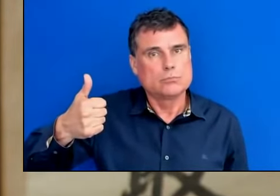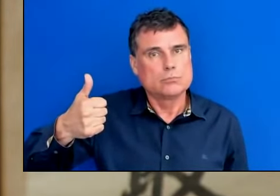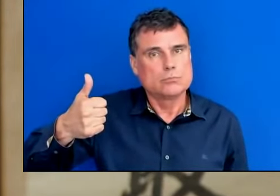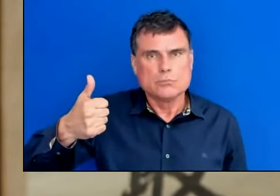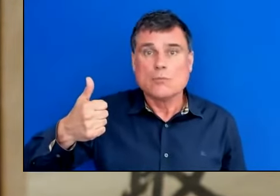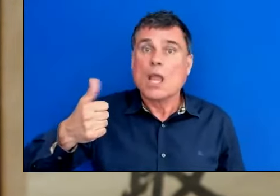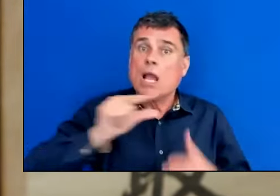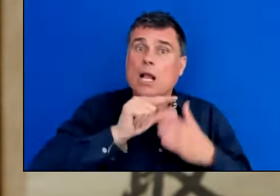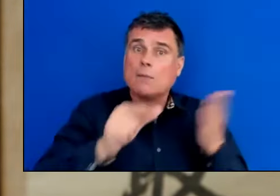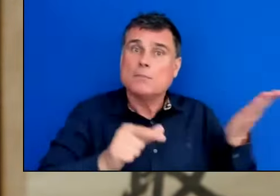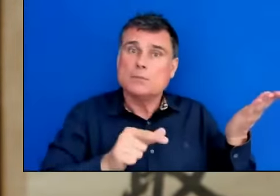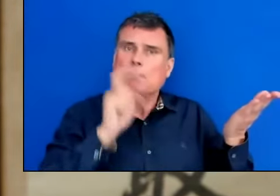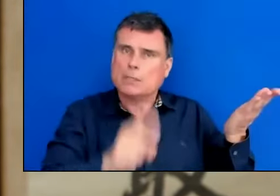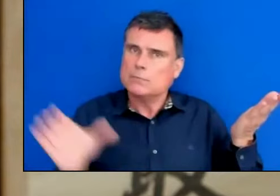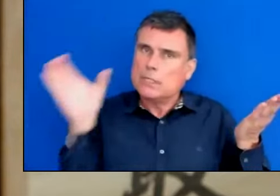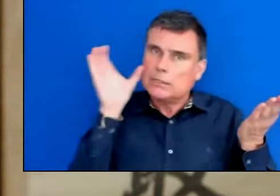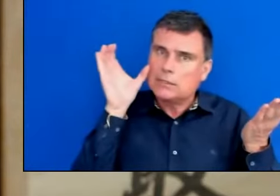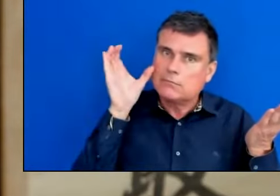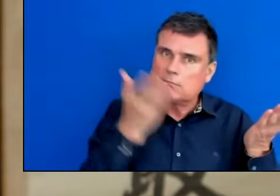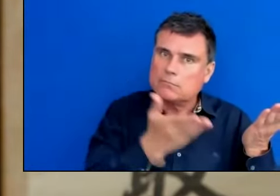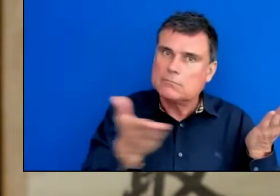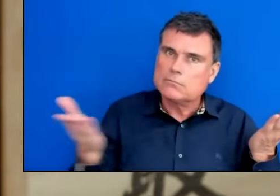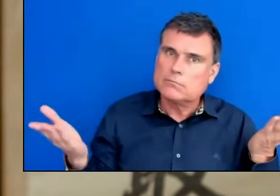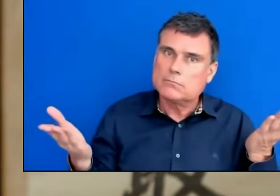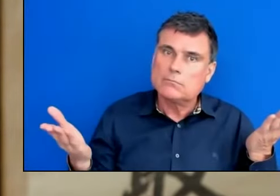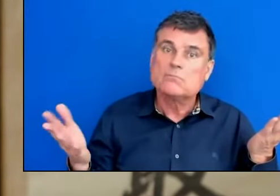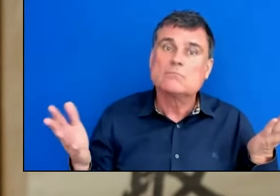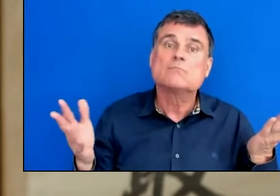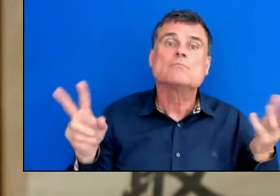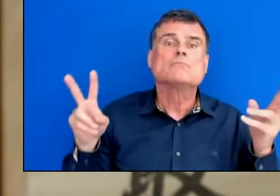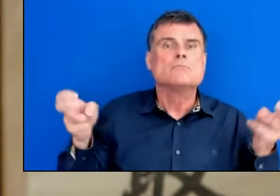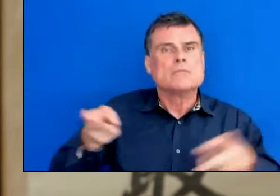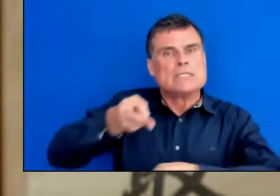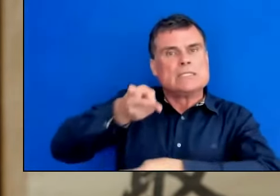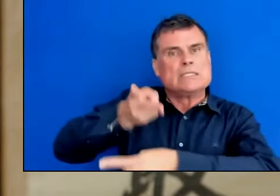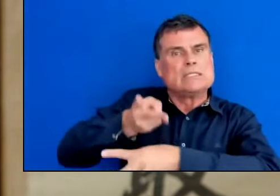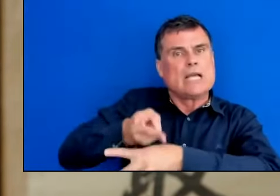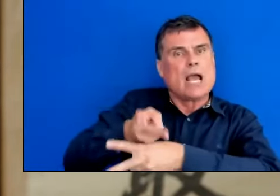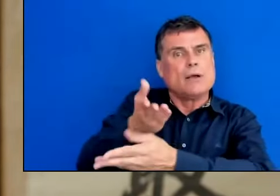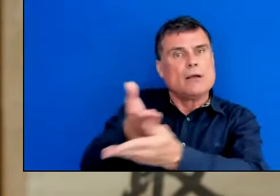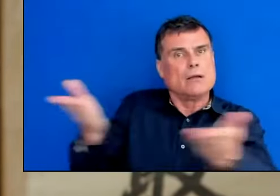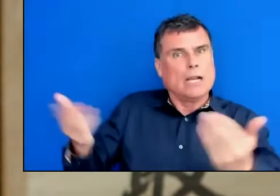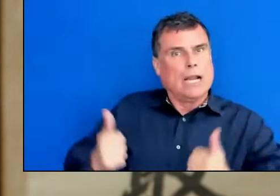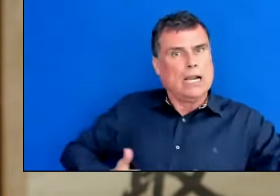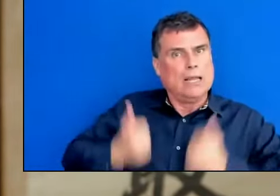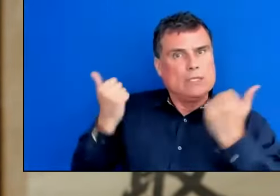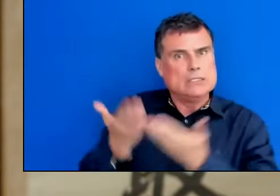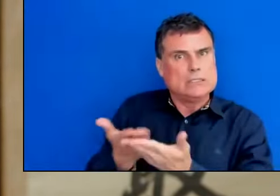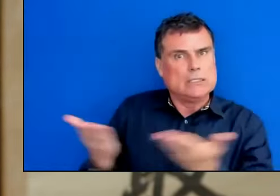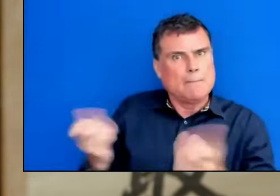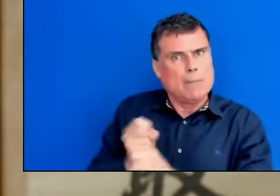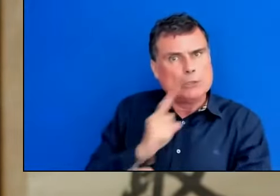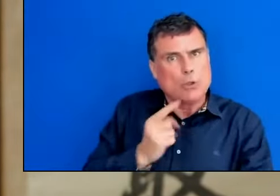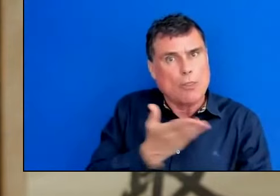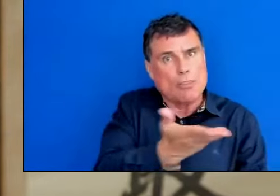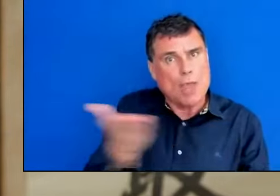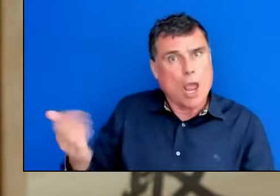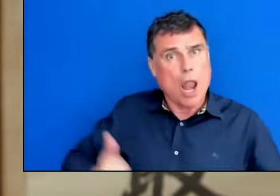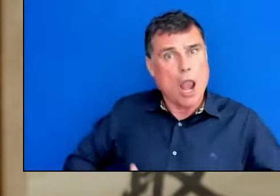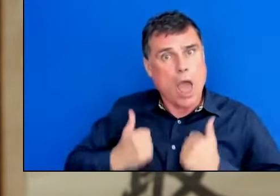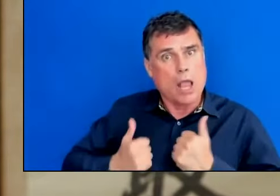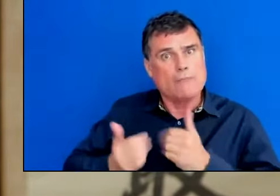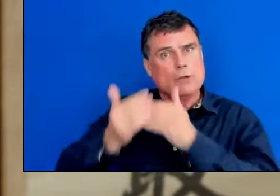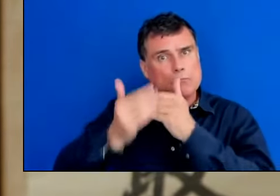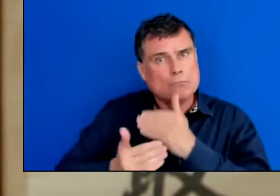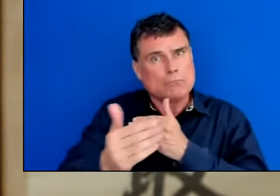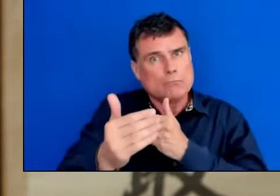listened. There is a duty of care to our surviving elders to ensure they can live out their lives with dignity by